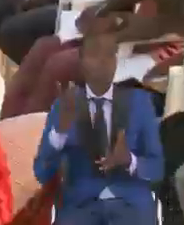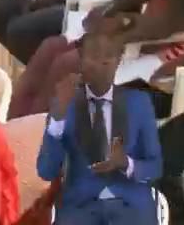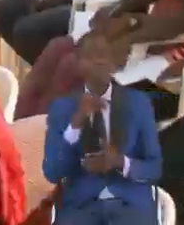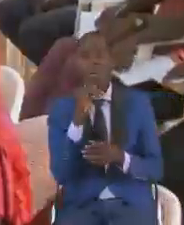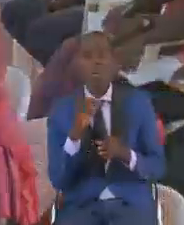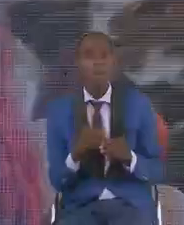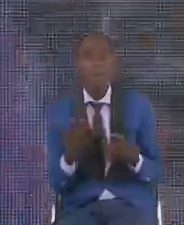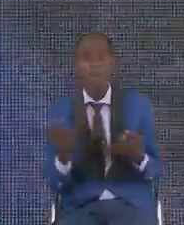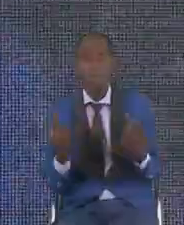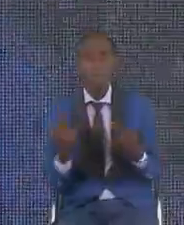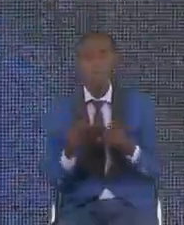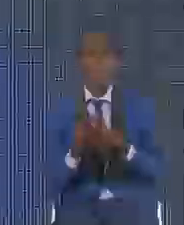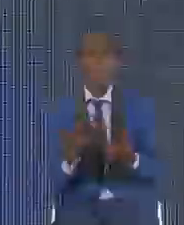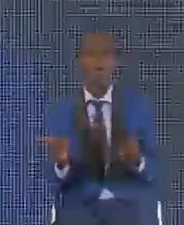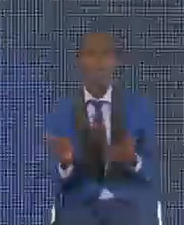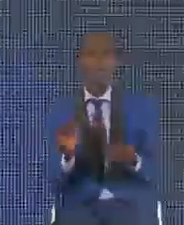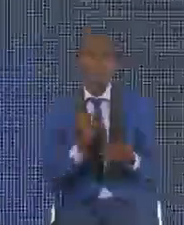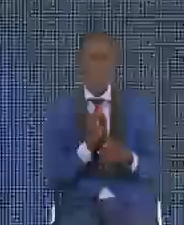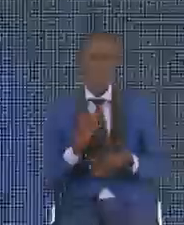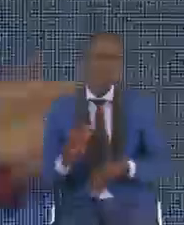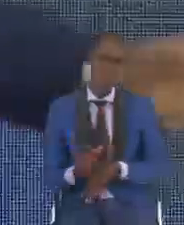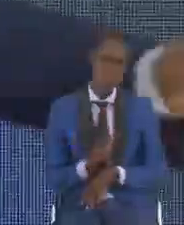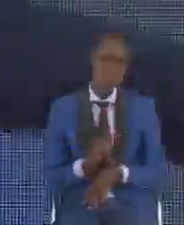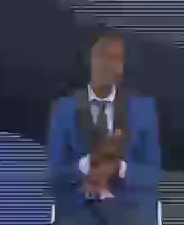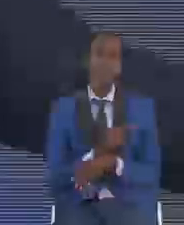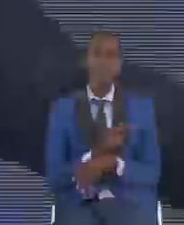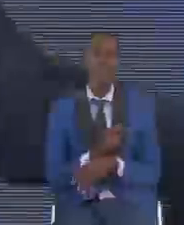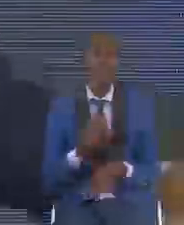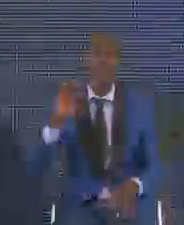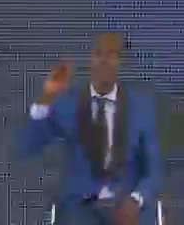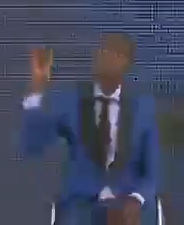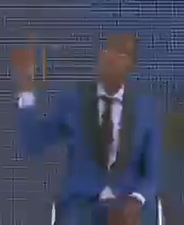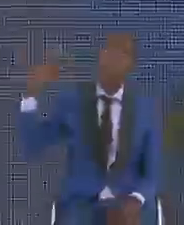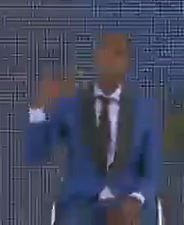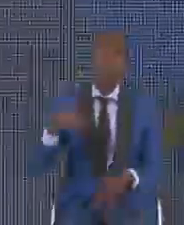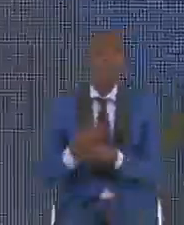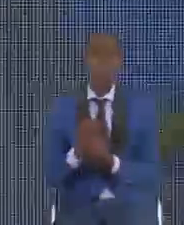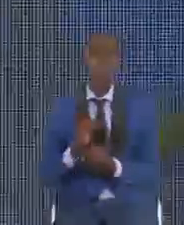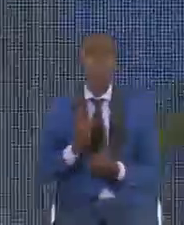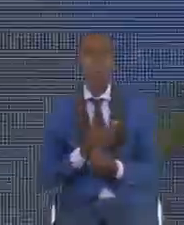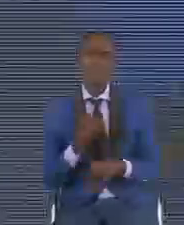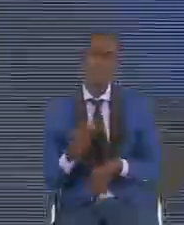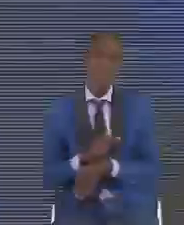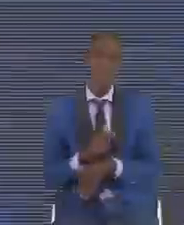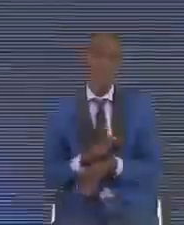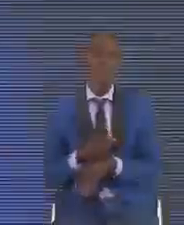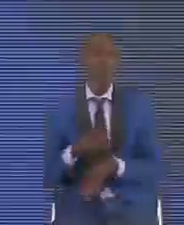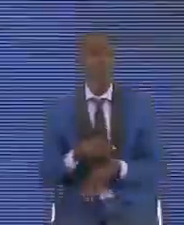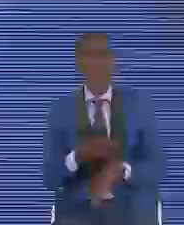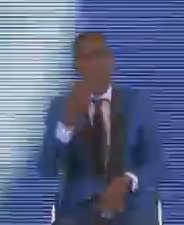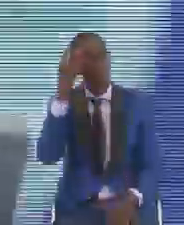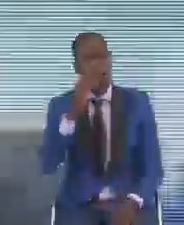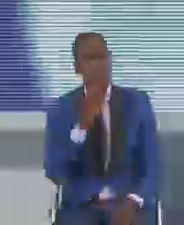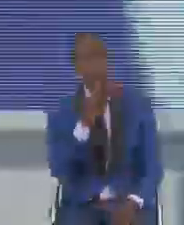vain, but I labored. Grace makes us labor. Paul, why are you there